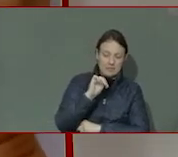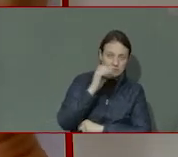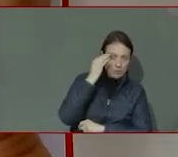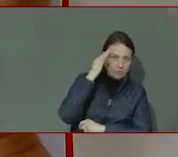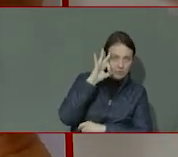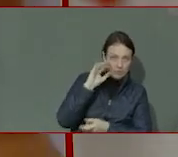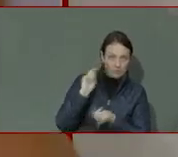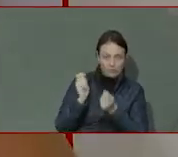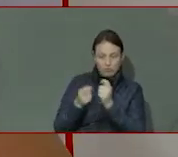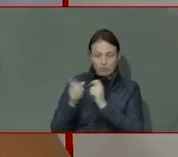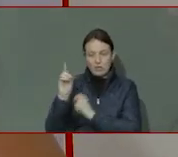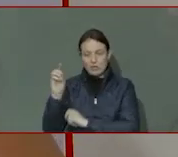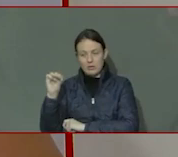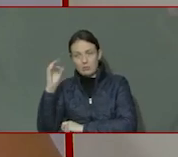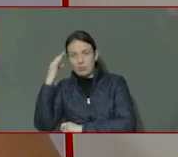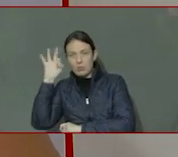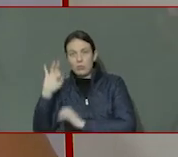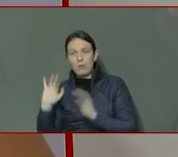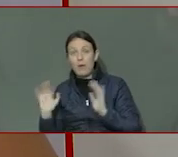to decimeters cubed?